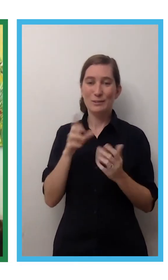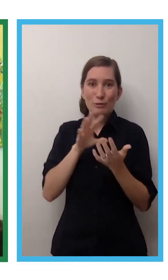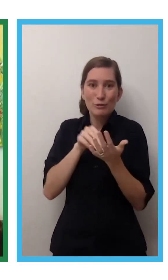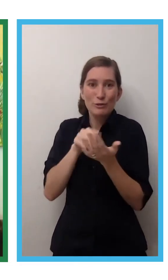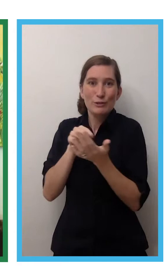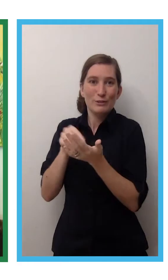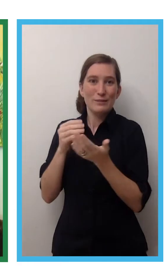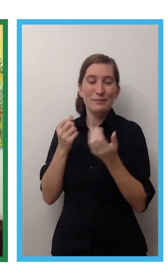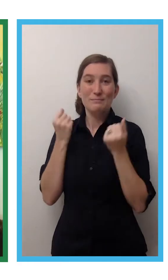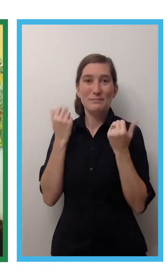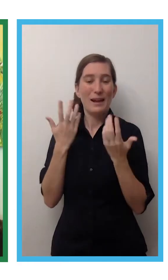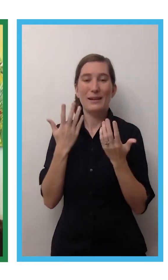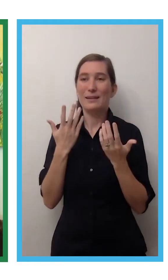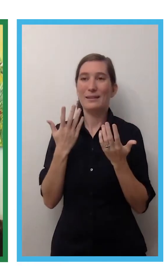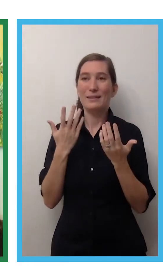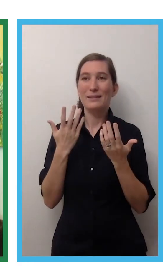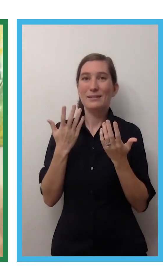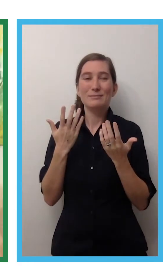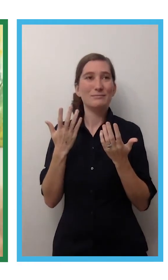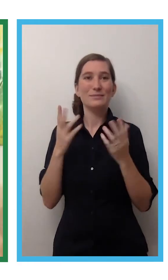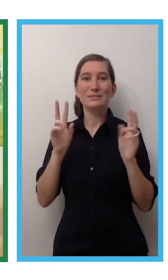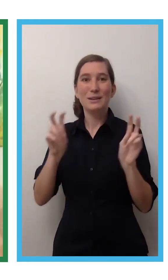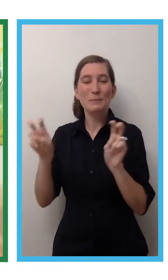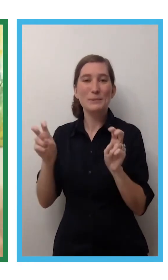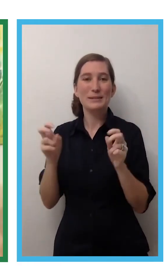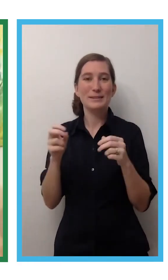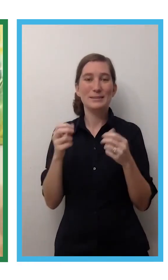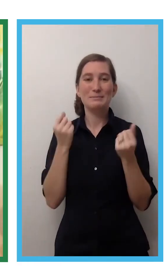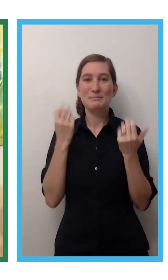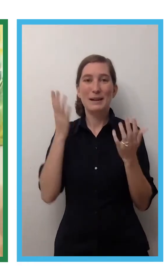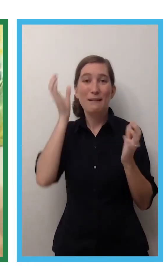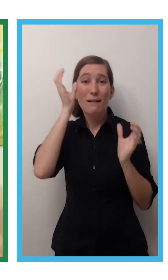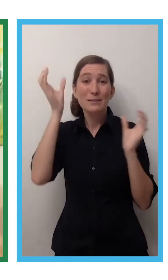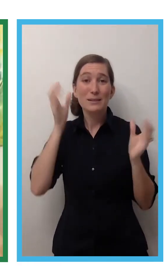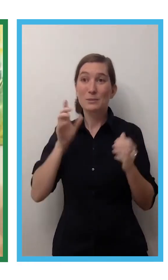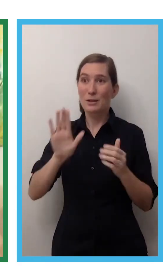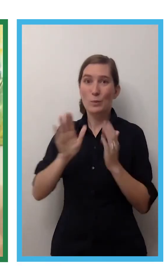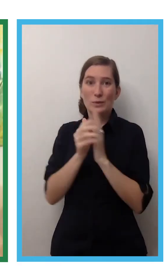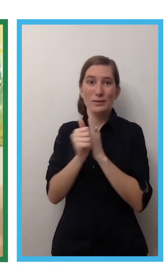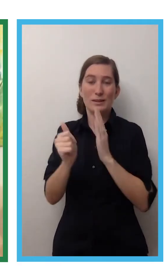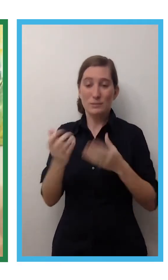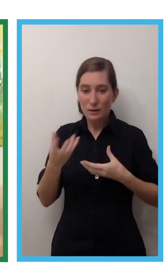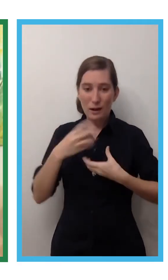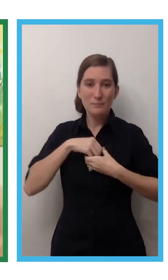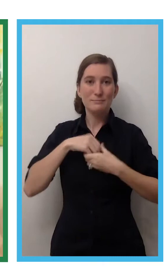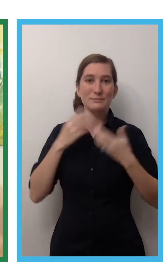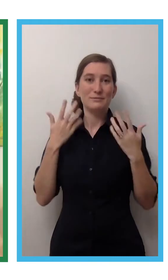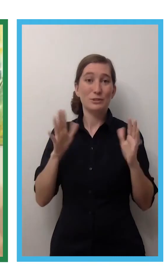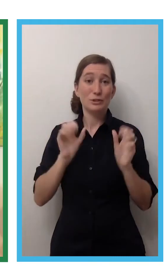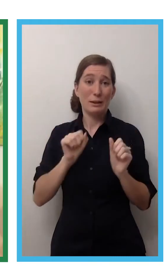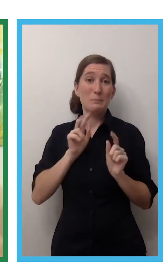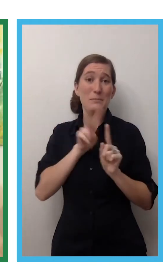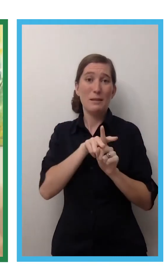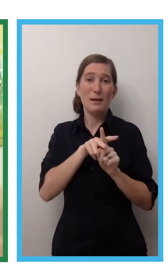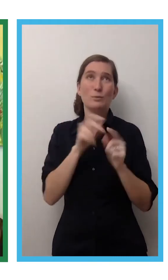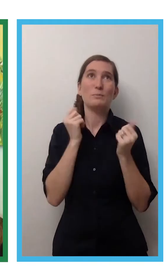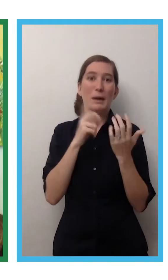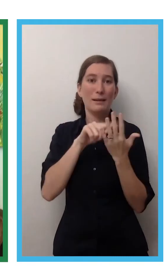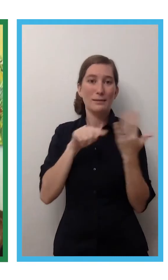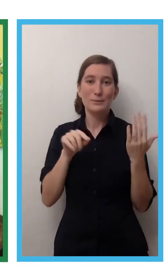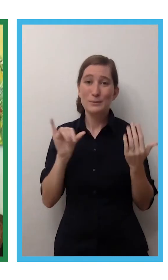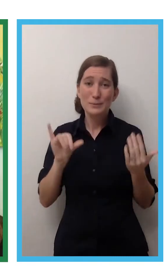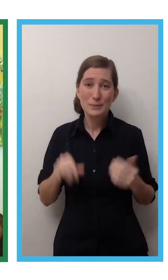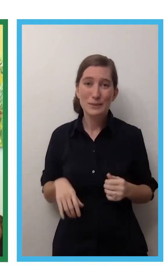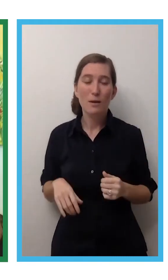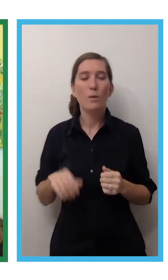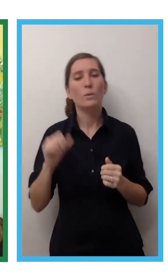easily transferable skills. It did. I mean, obviously there were certain things that only went with the industry. I mean, I haven't bought